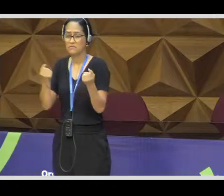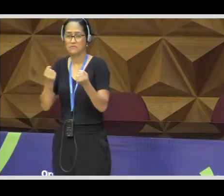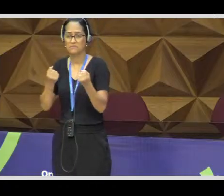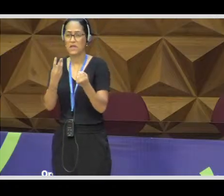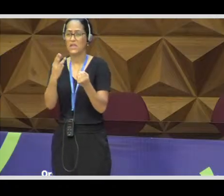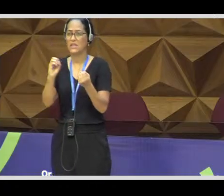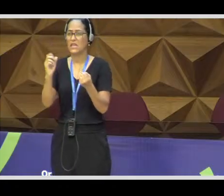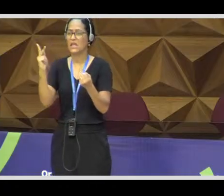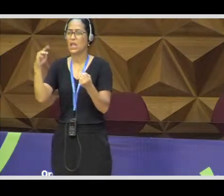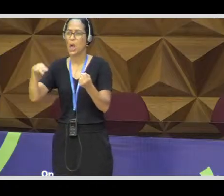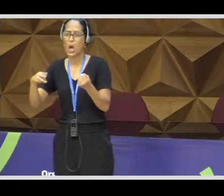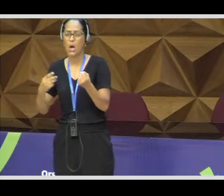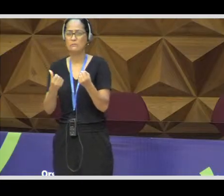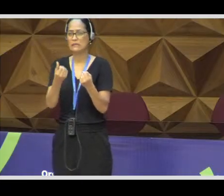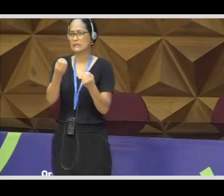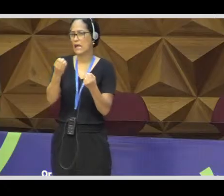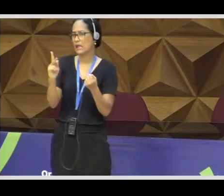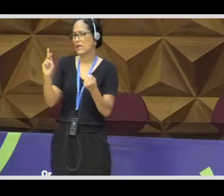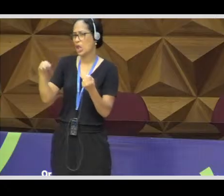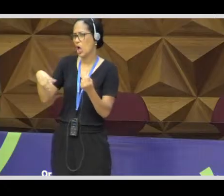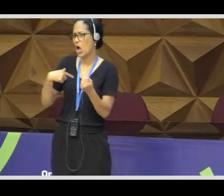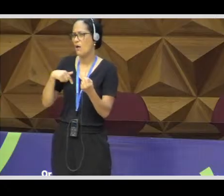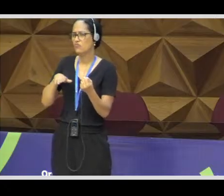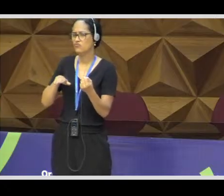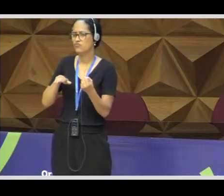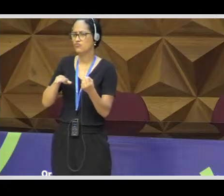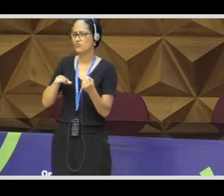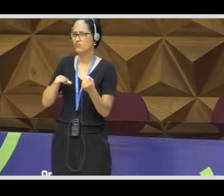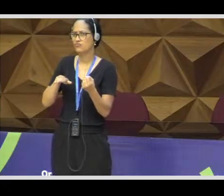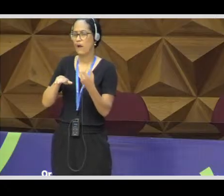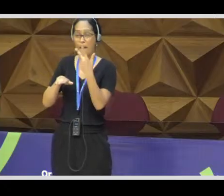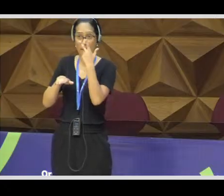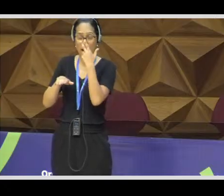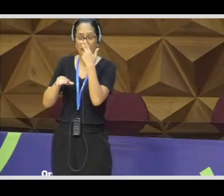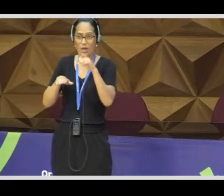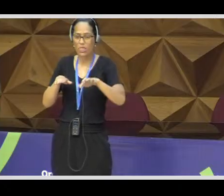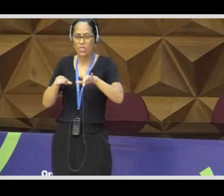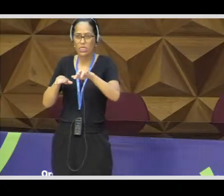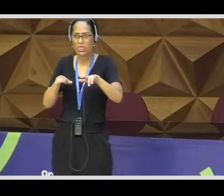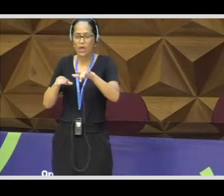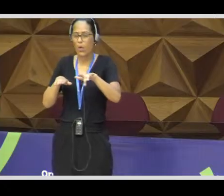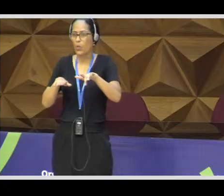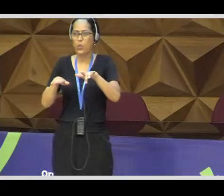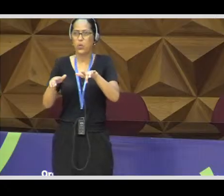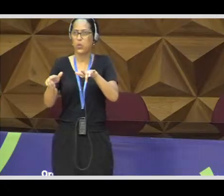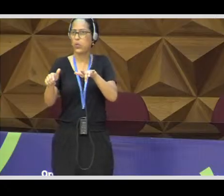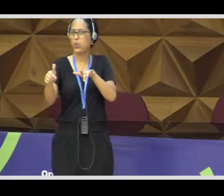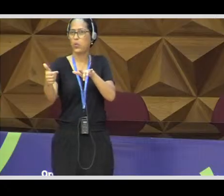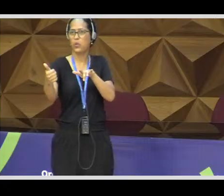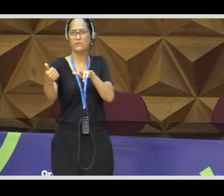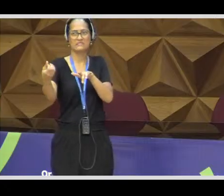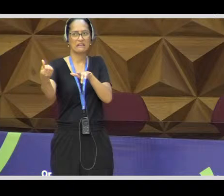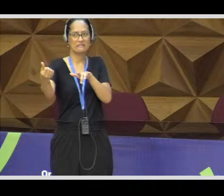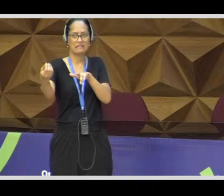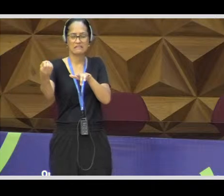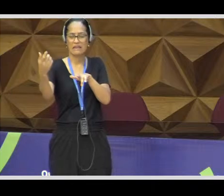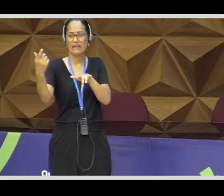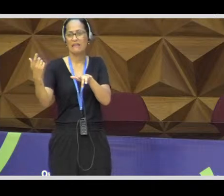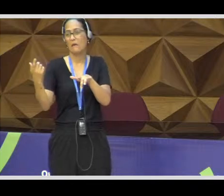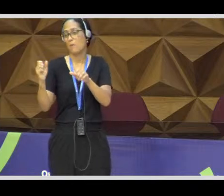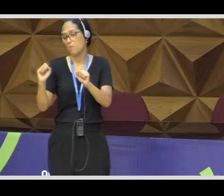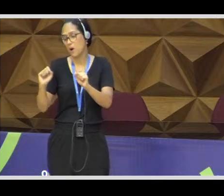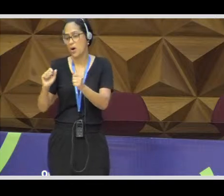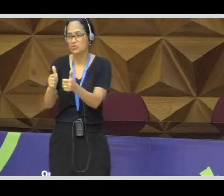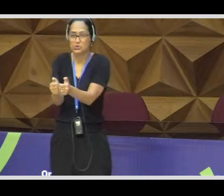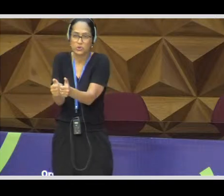100 miles an hour through my augmented reality headset, maybe that's more exciting. So I could apply gain, or maybe I could apply